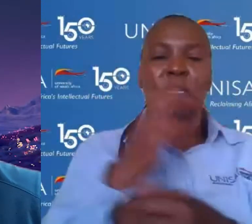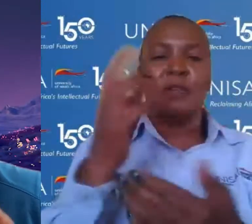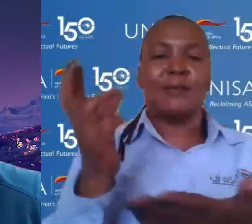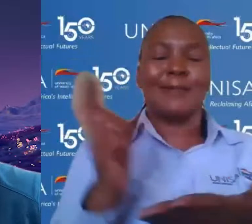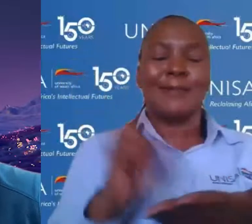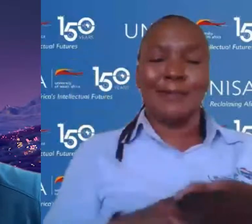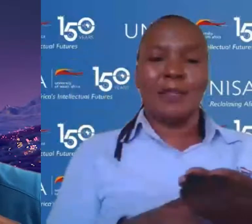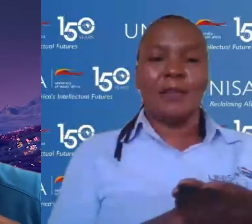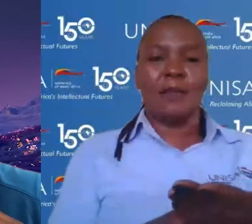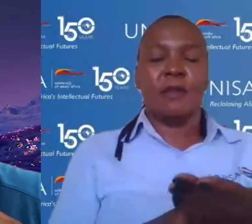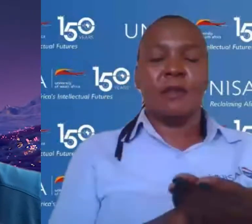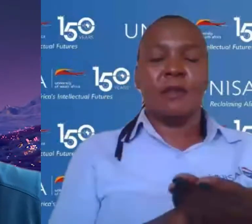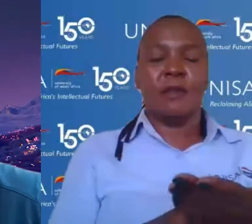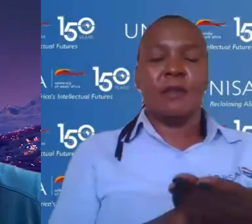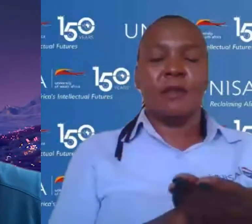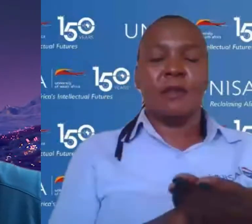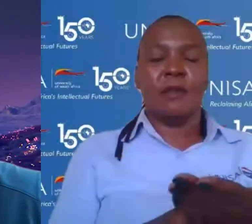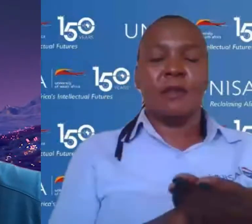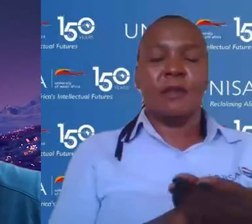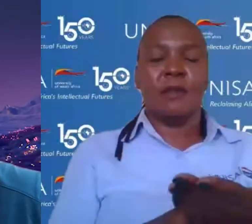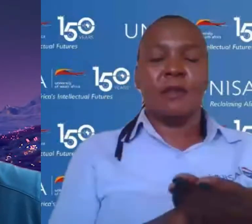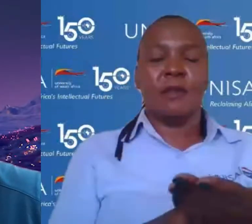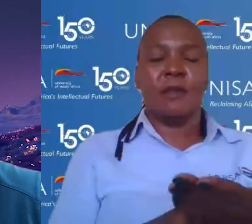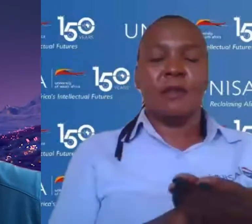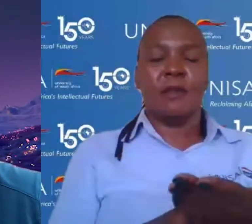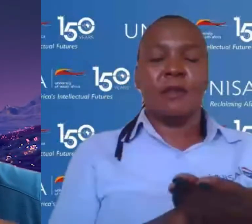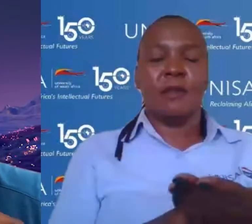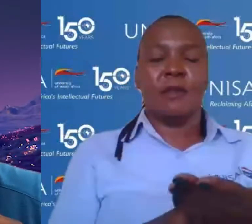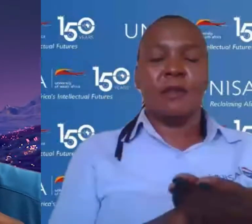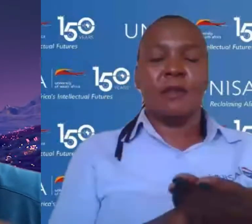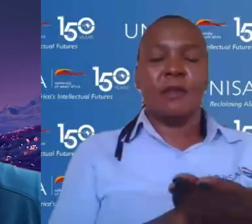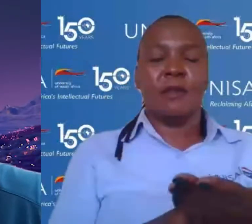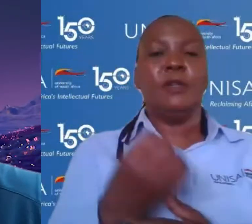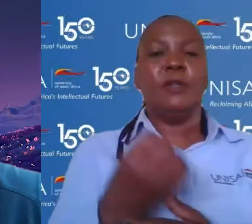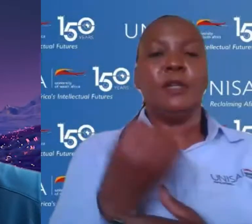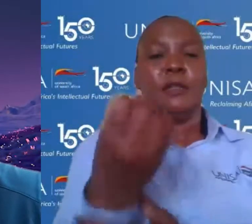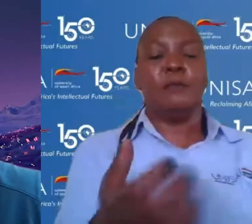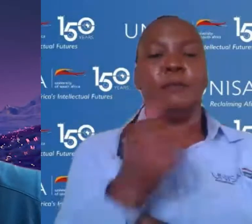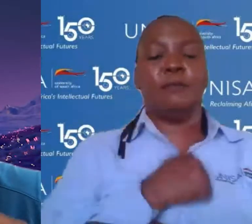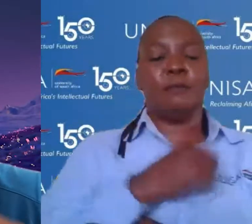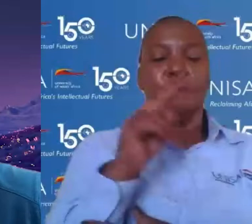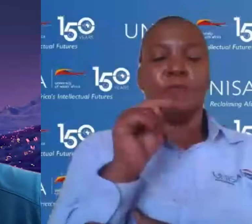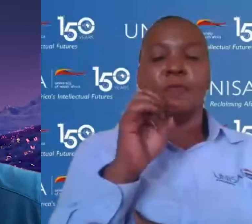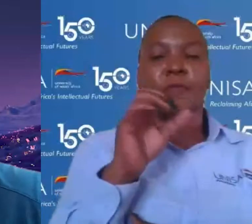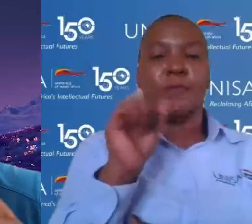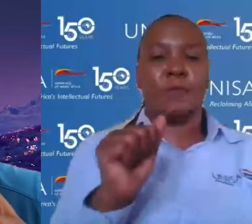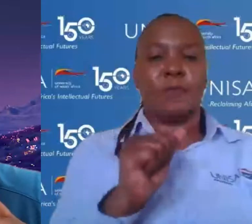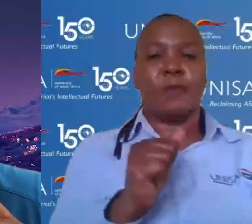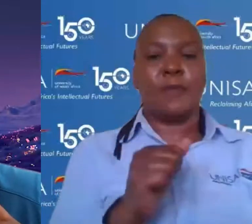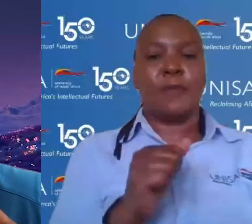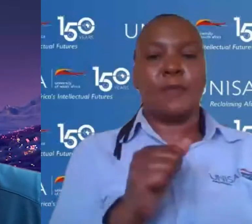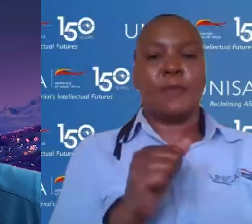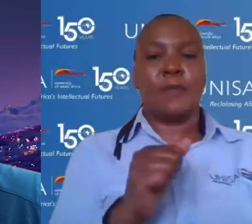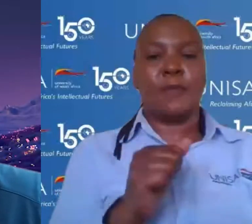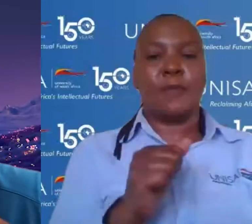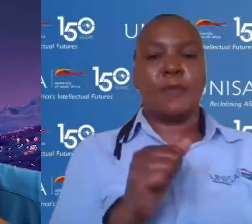You go and claim your MyUNISA logins, at least in the meantime, while you are